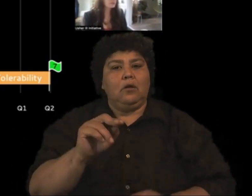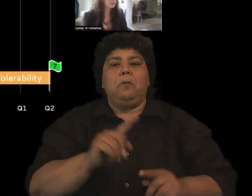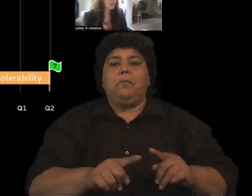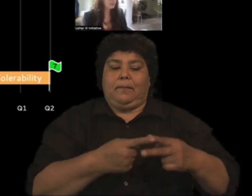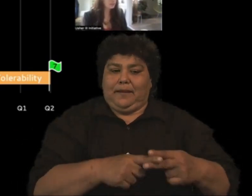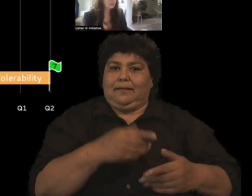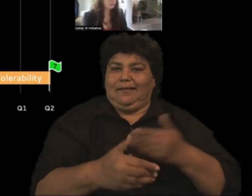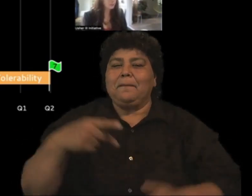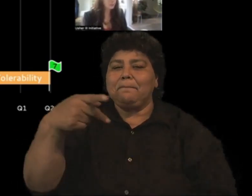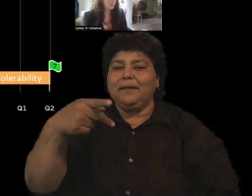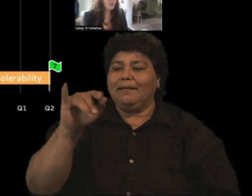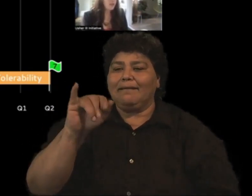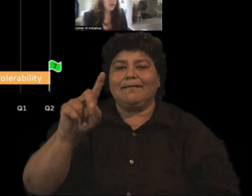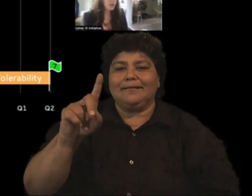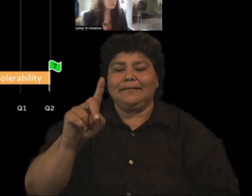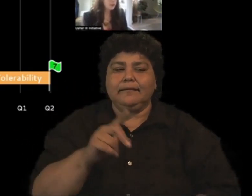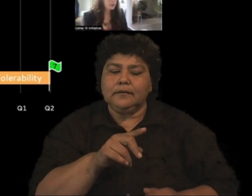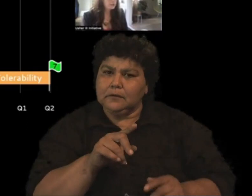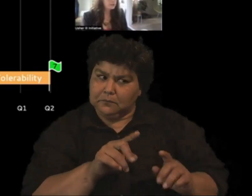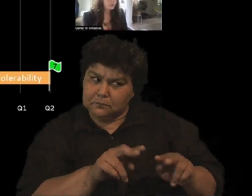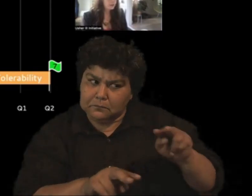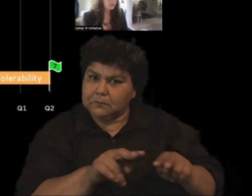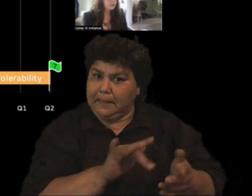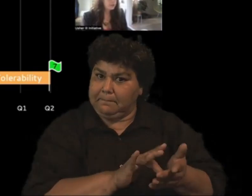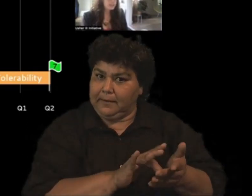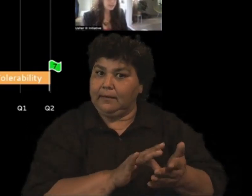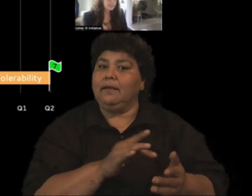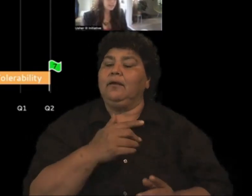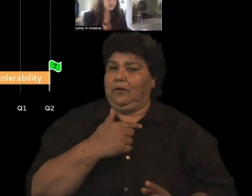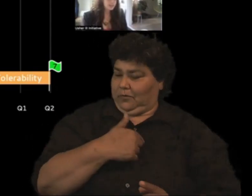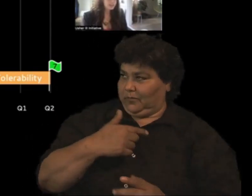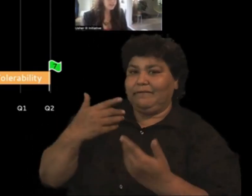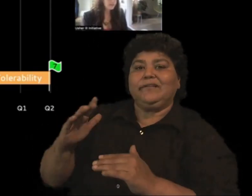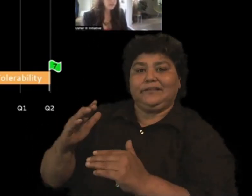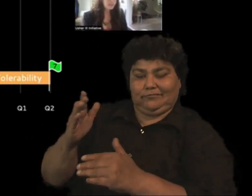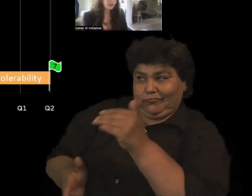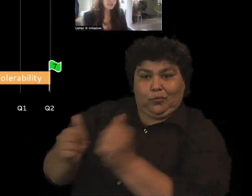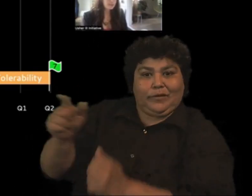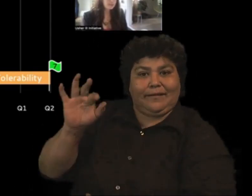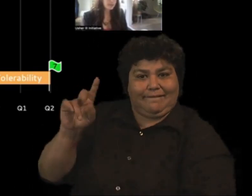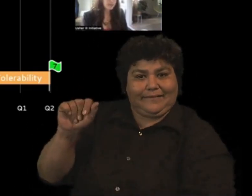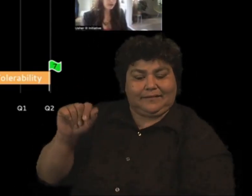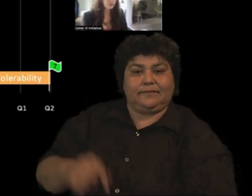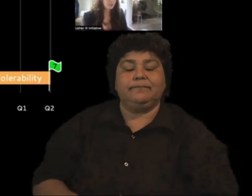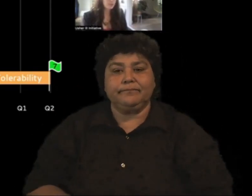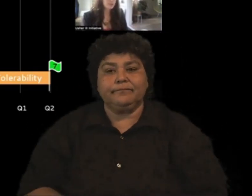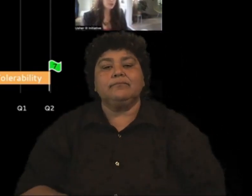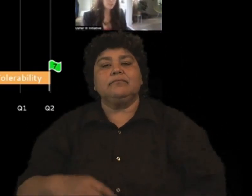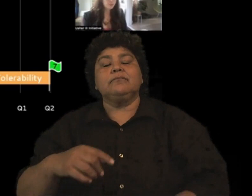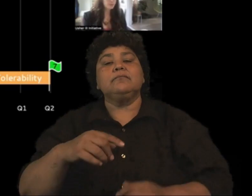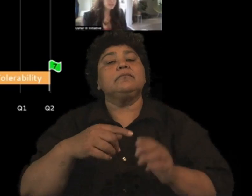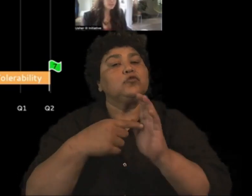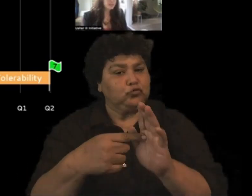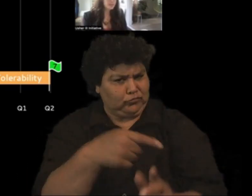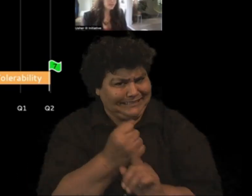milestone flag 2. Held prior to the start of our toxicity studies, feedback from this meeting informed the scope of